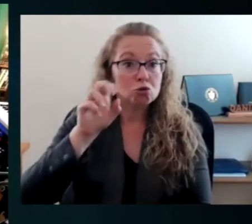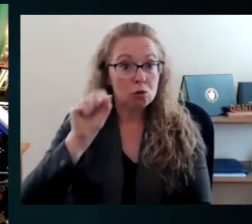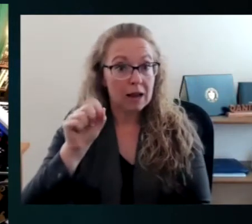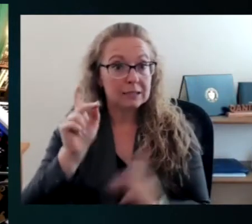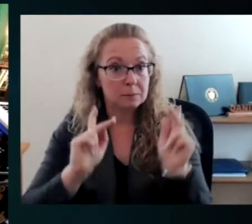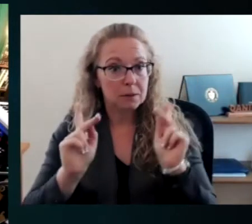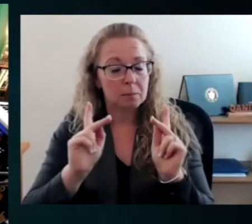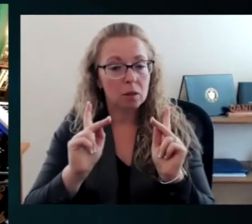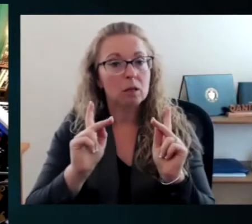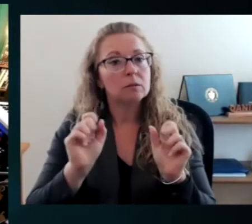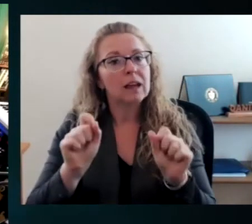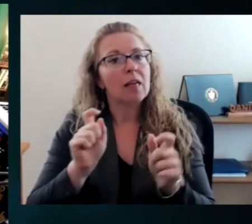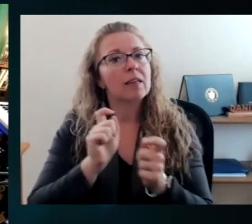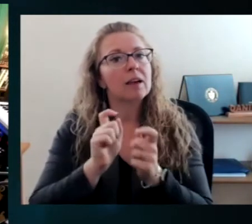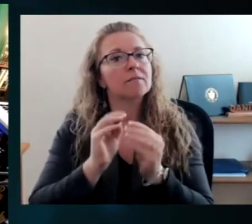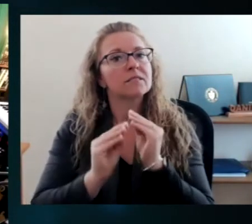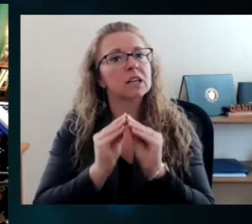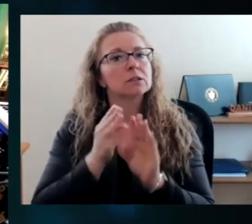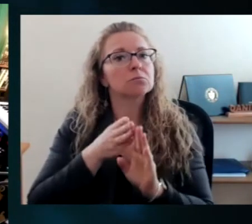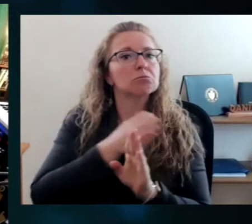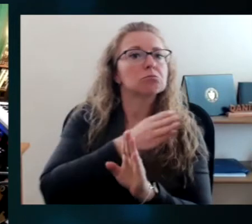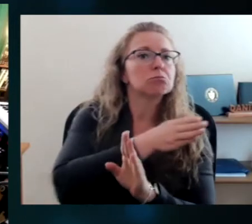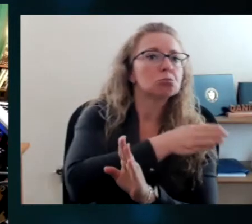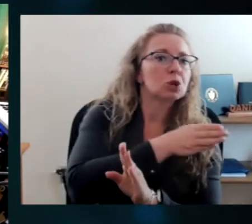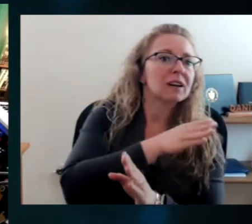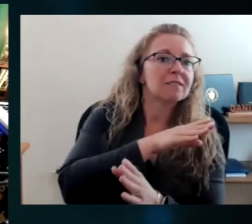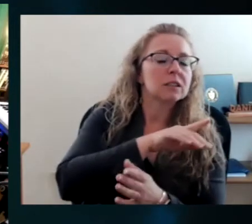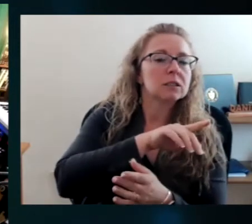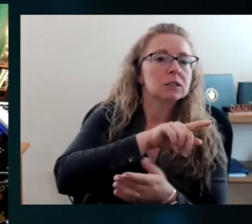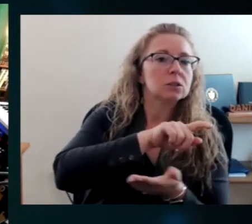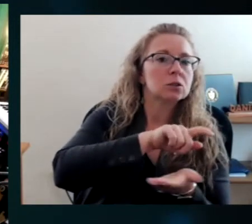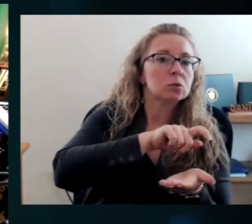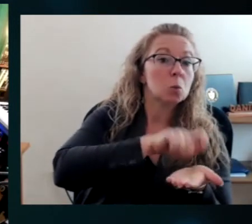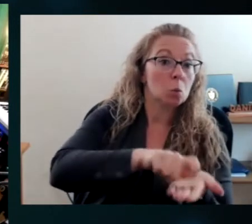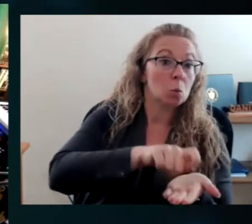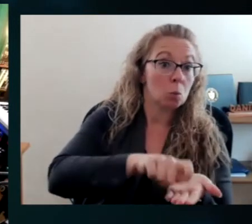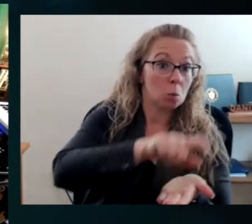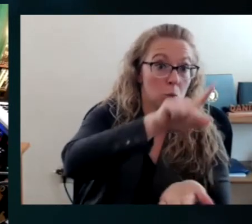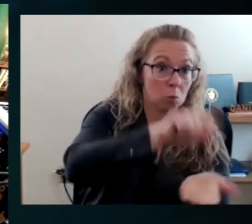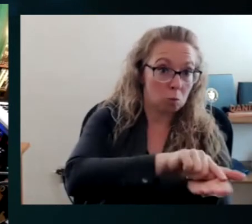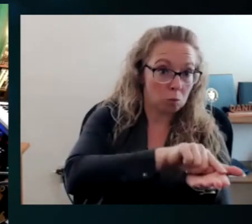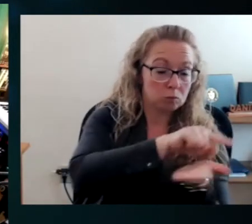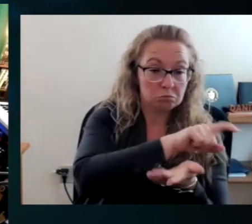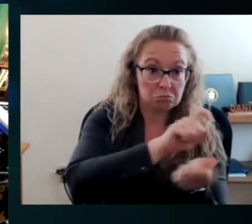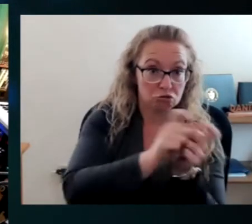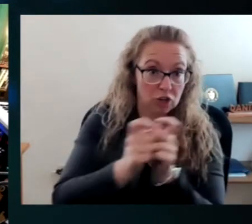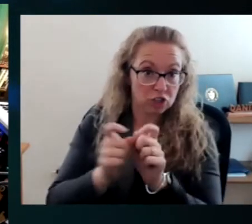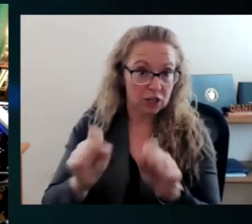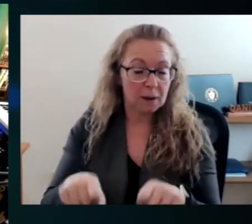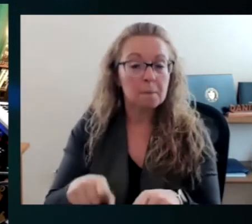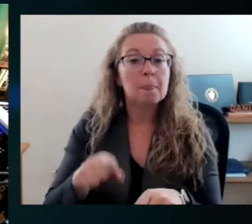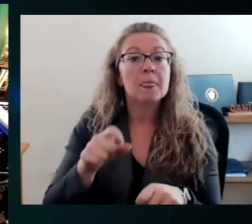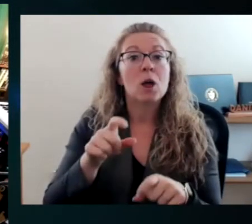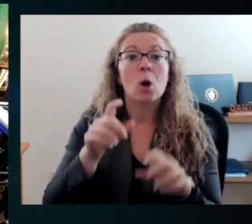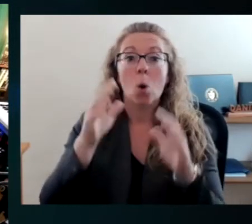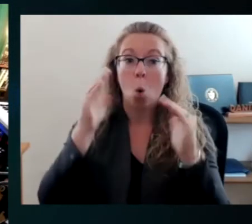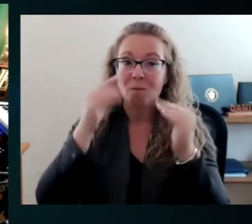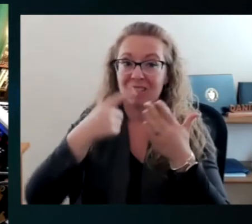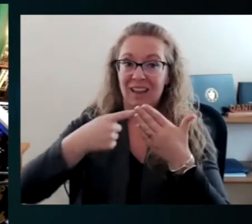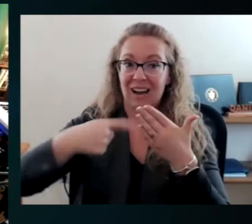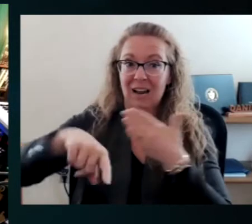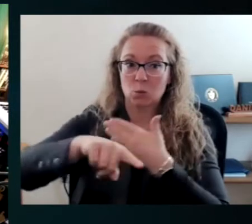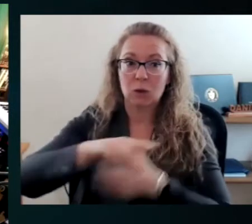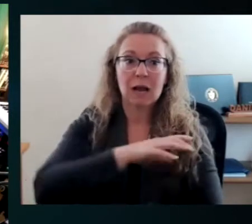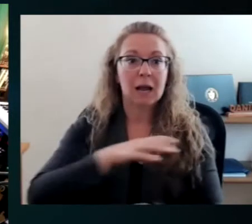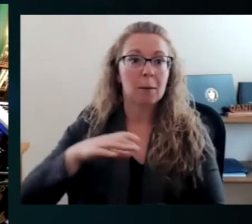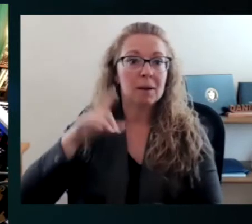records in our previously published work, such that as of next week, hopefully, the Committee of Publication Ethics is